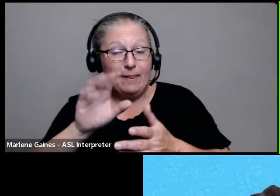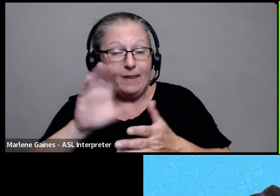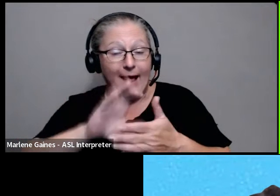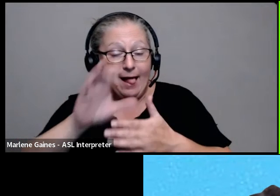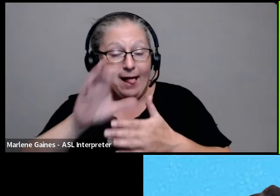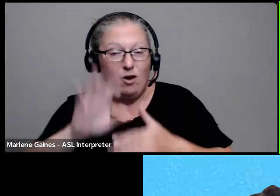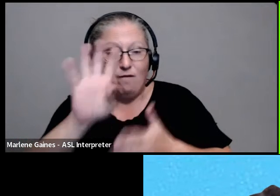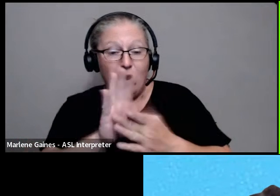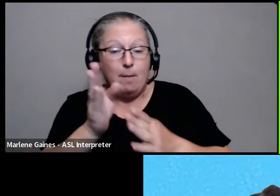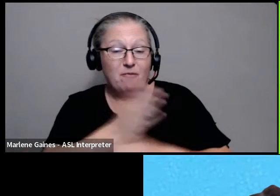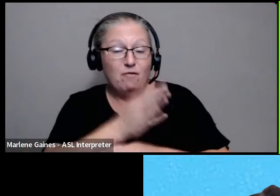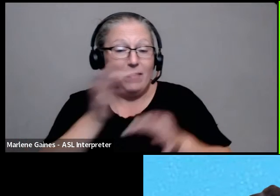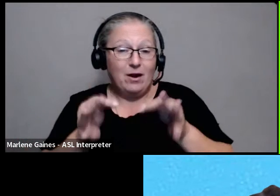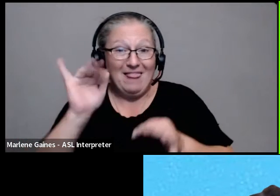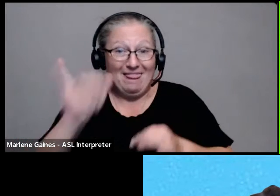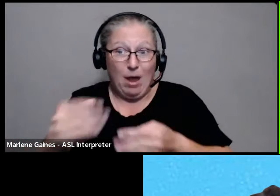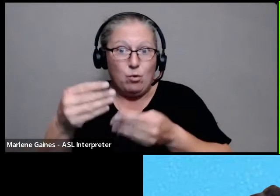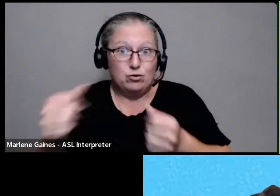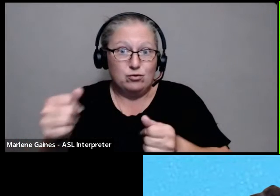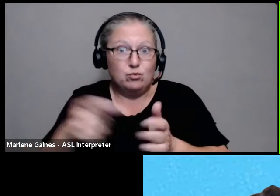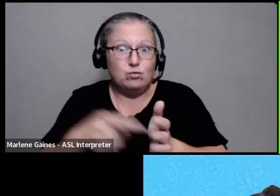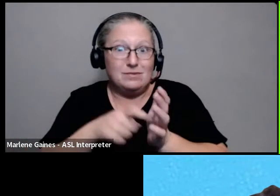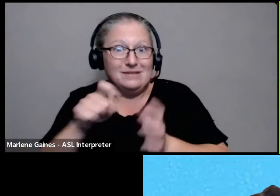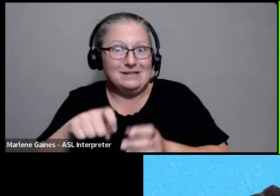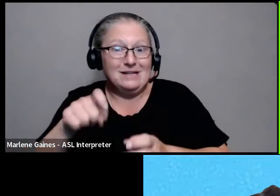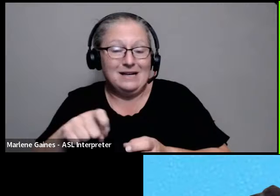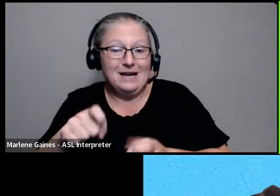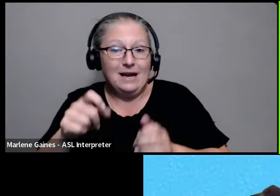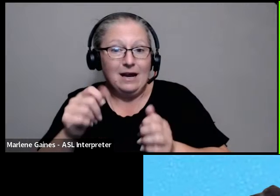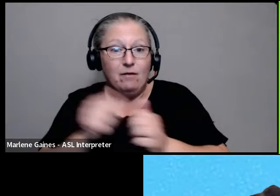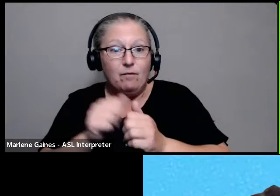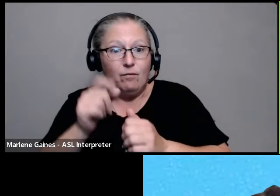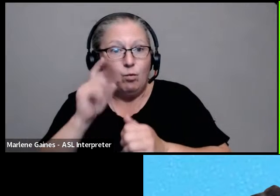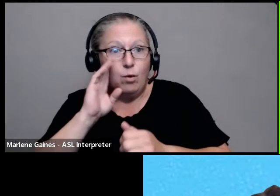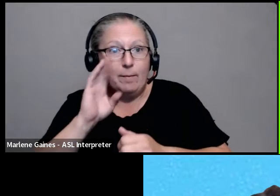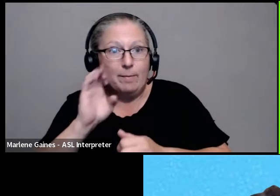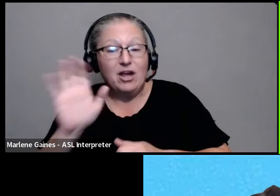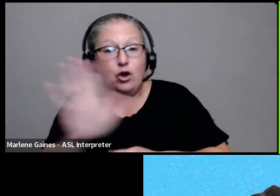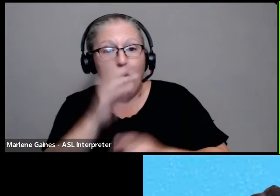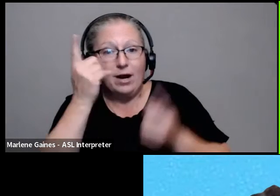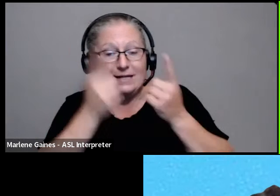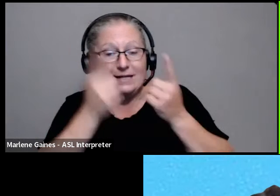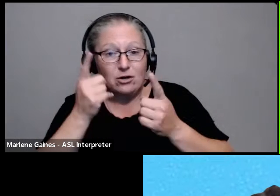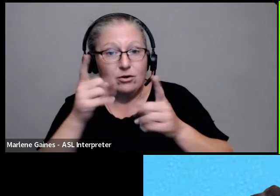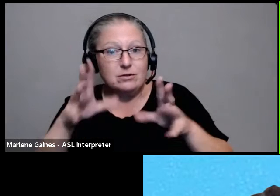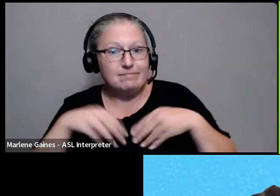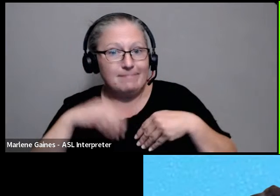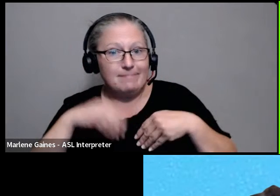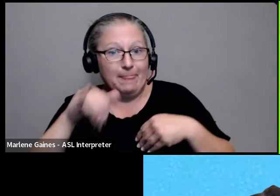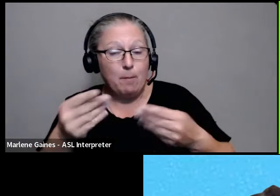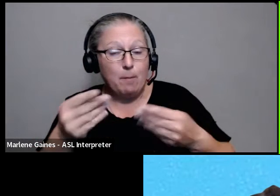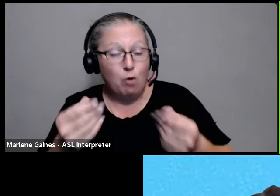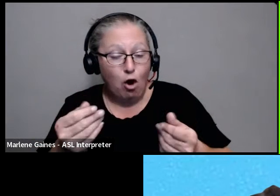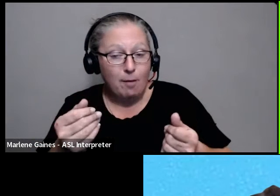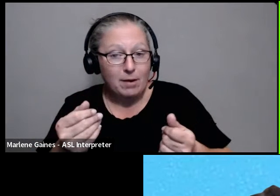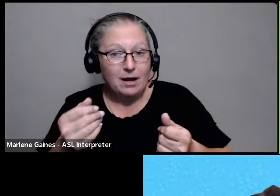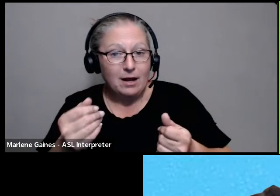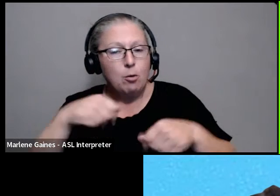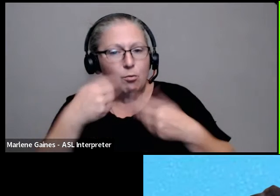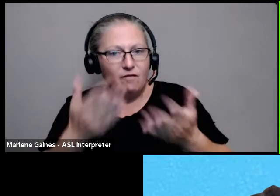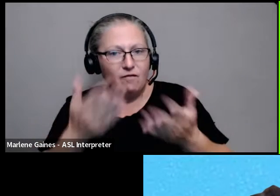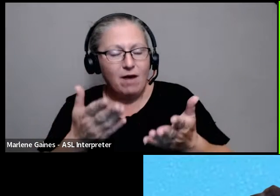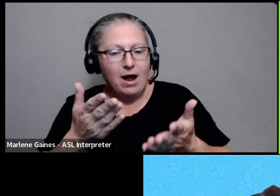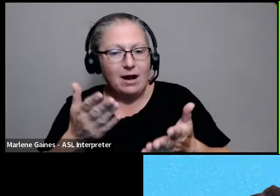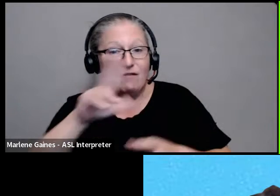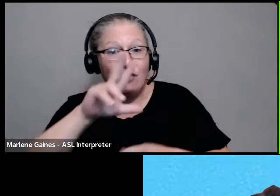that resolution of necessity, which is what you're to consider to acquire this property, it provided that there's